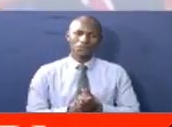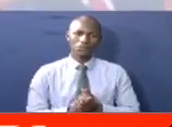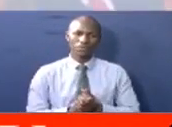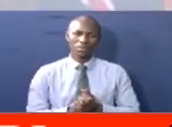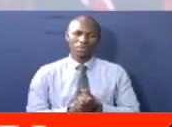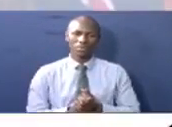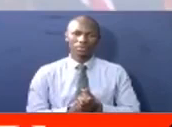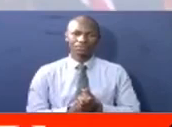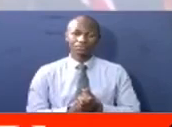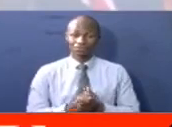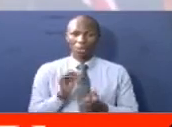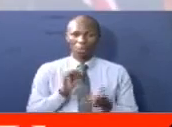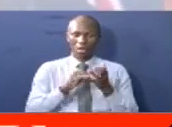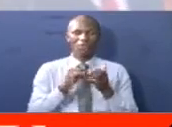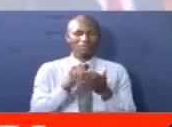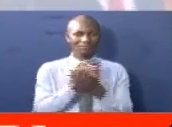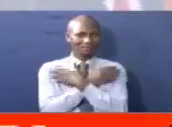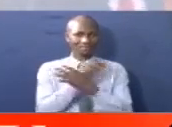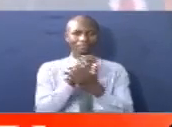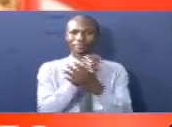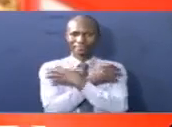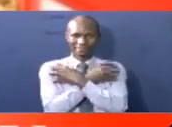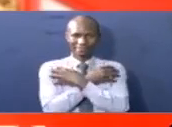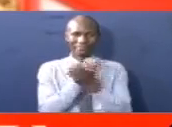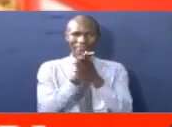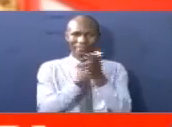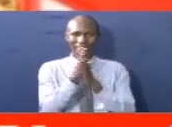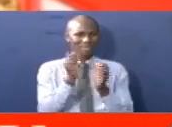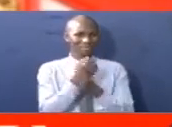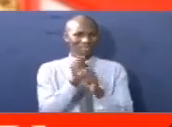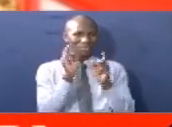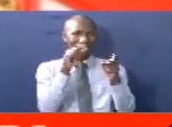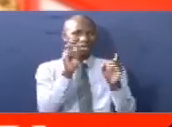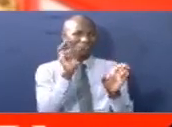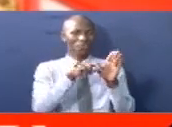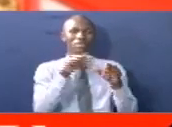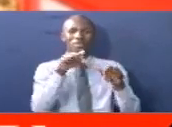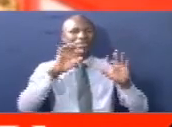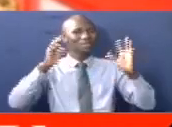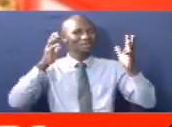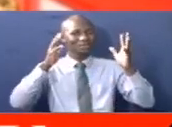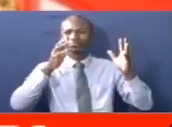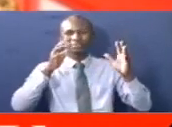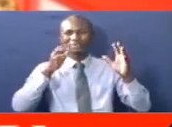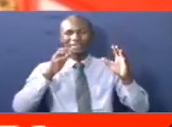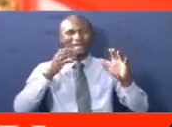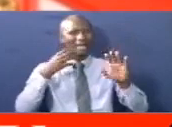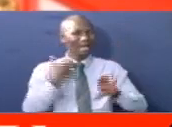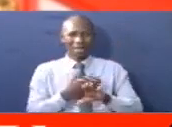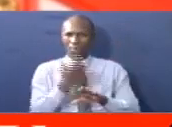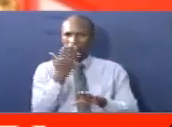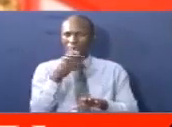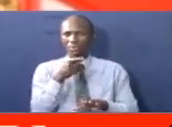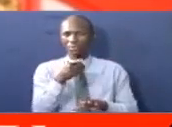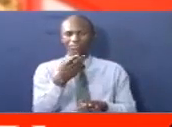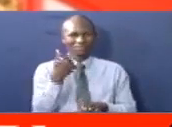And she says, she's unable to come and join in this celebration because she's